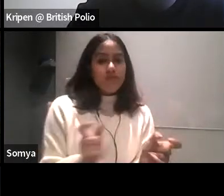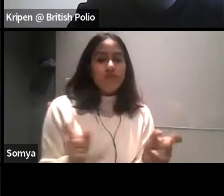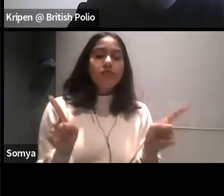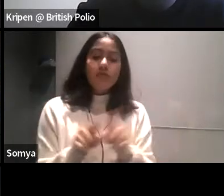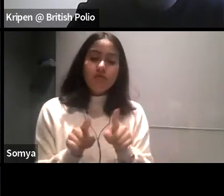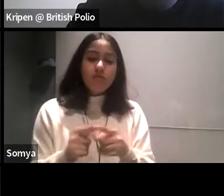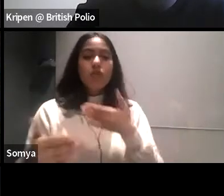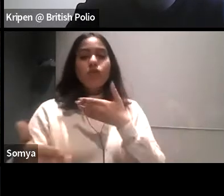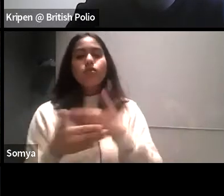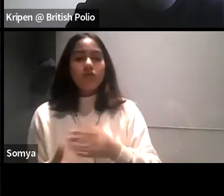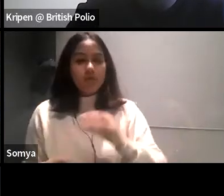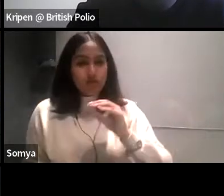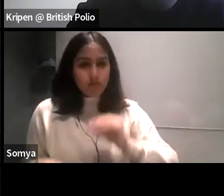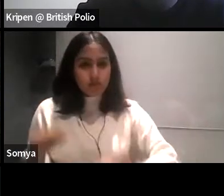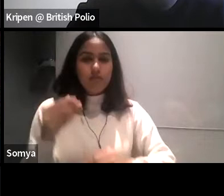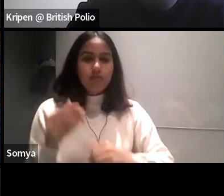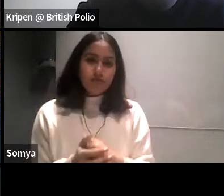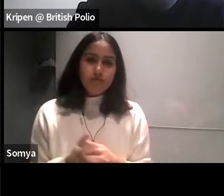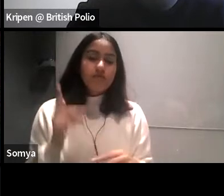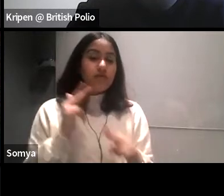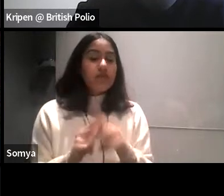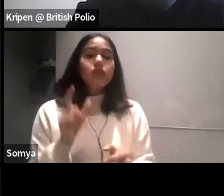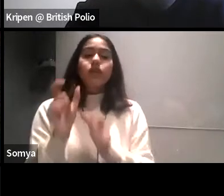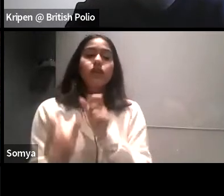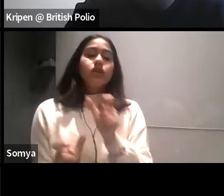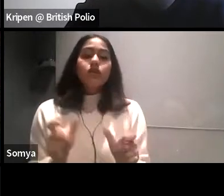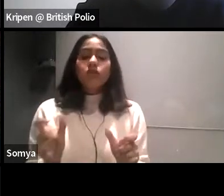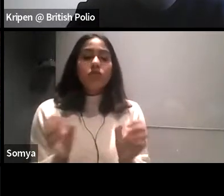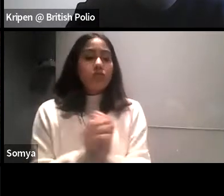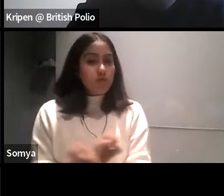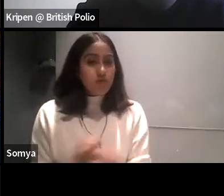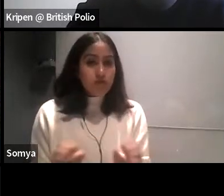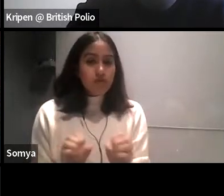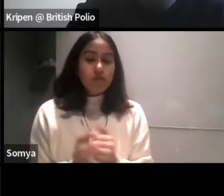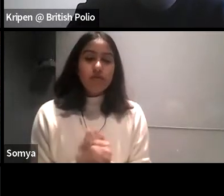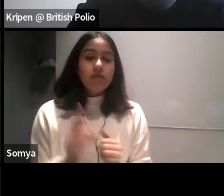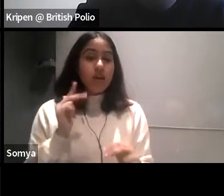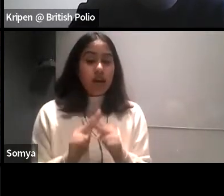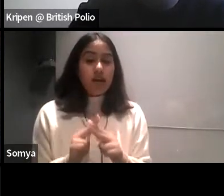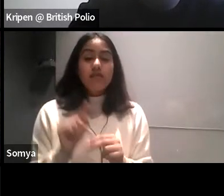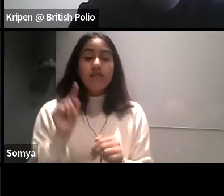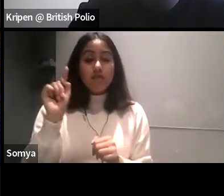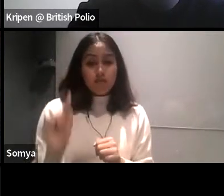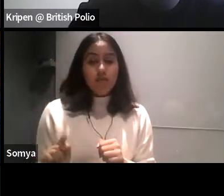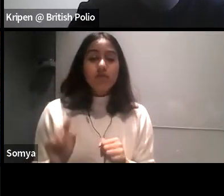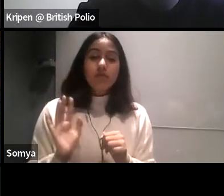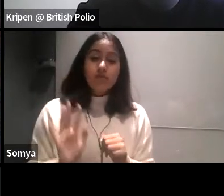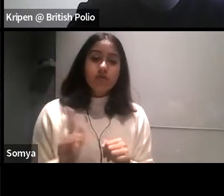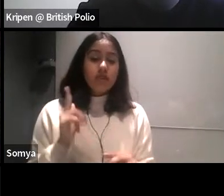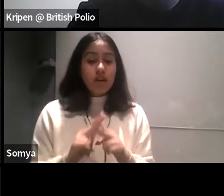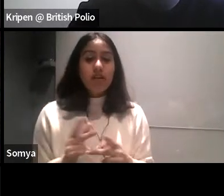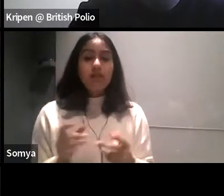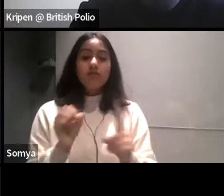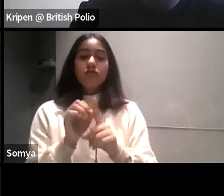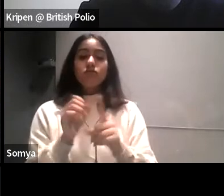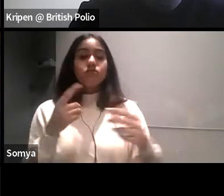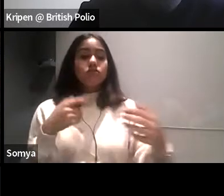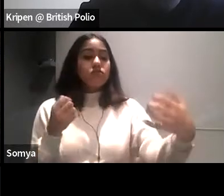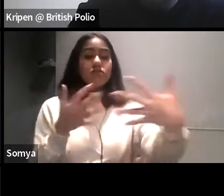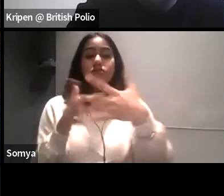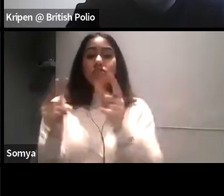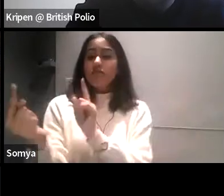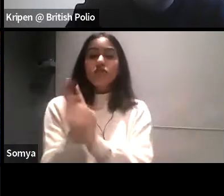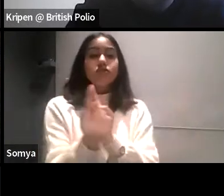more closer. And people who were not able to see each other even at some point of time are able to interact with each other. So